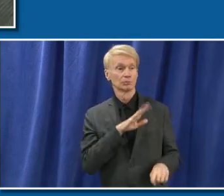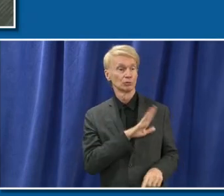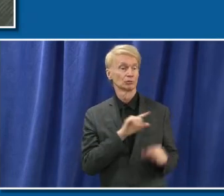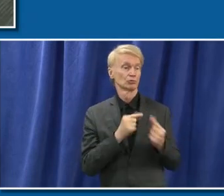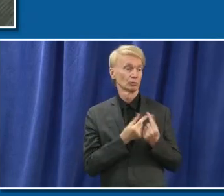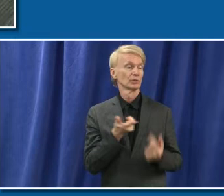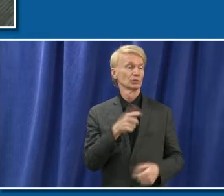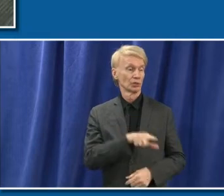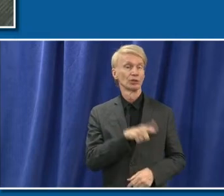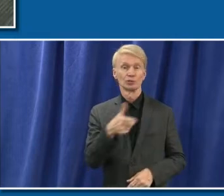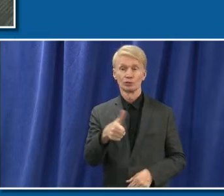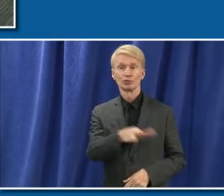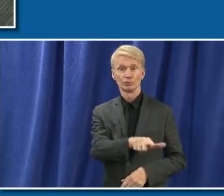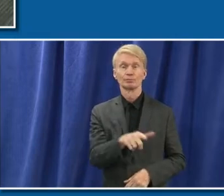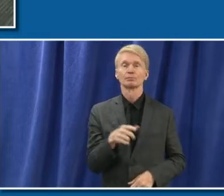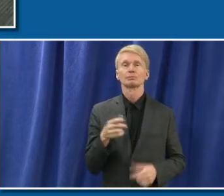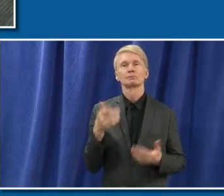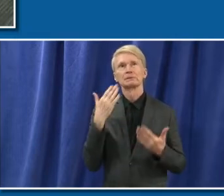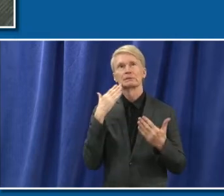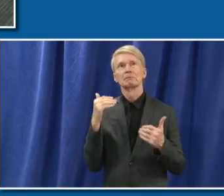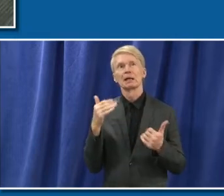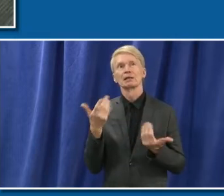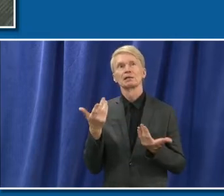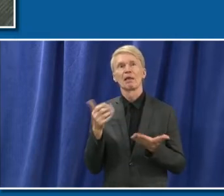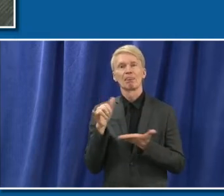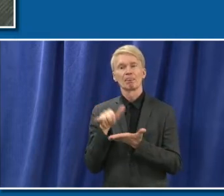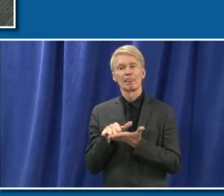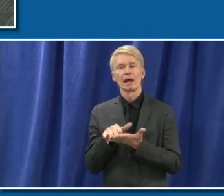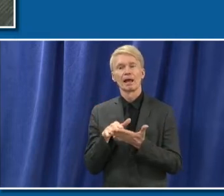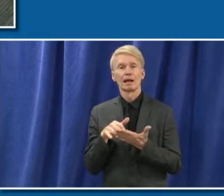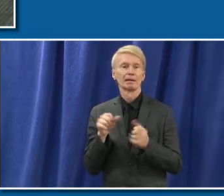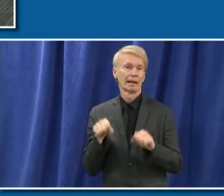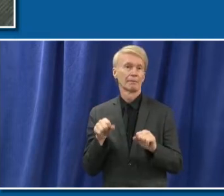and we expect it could be essential workers or